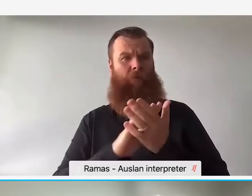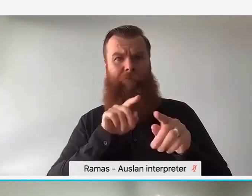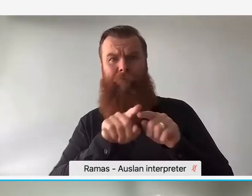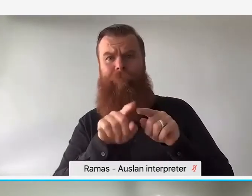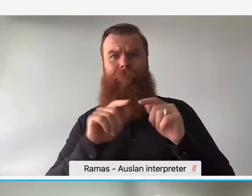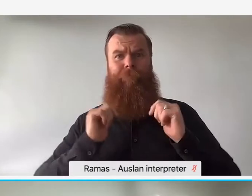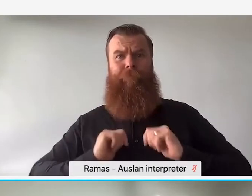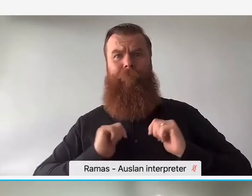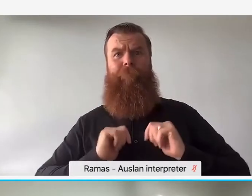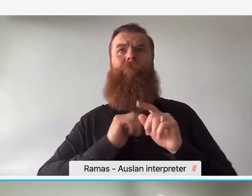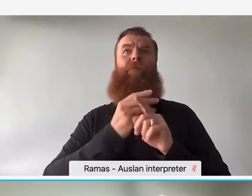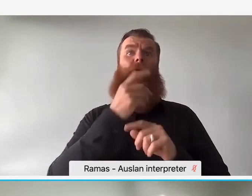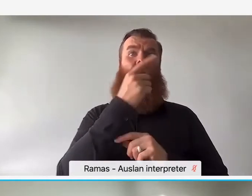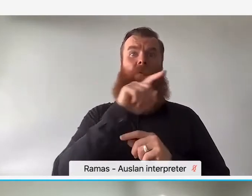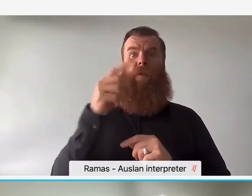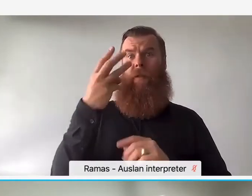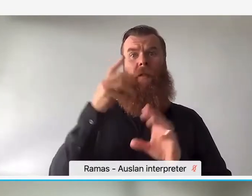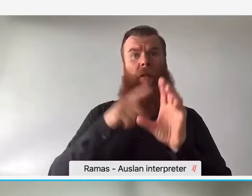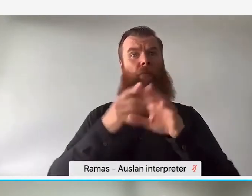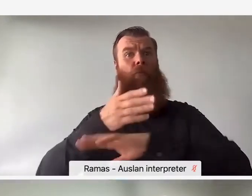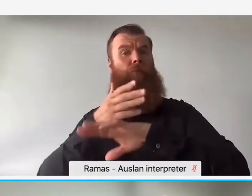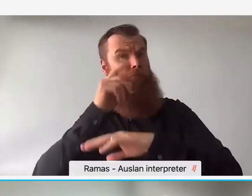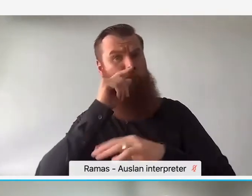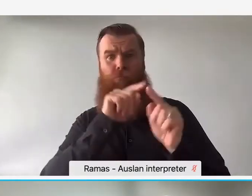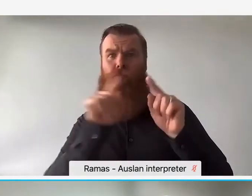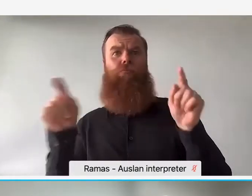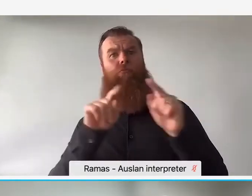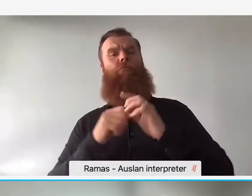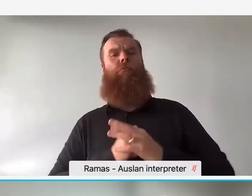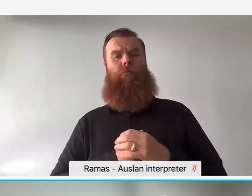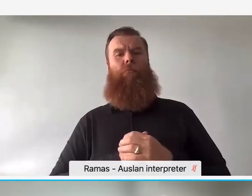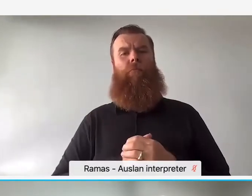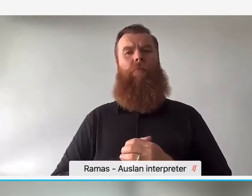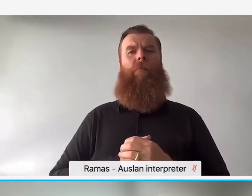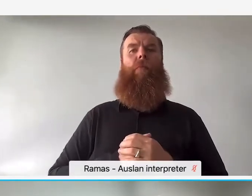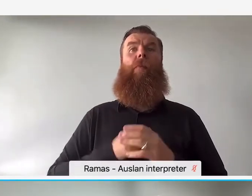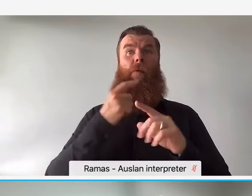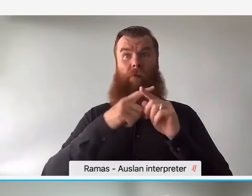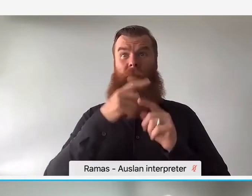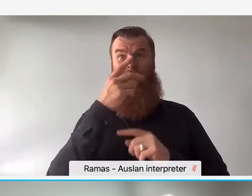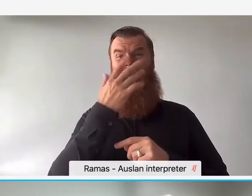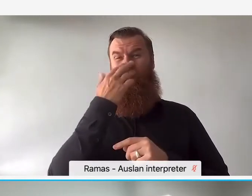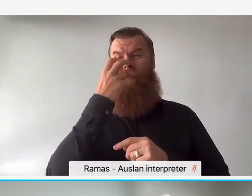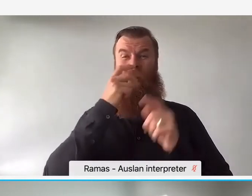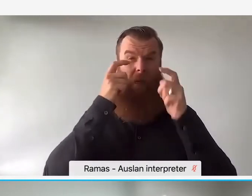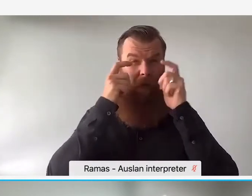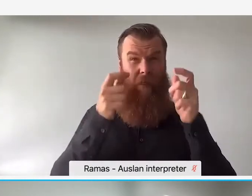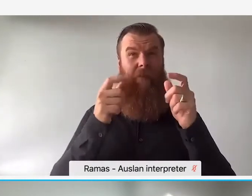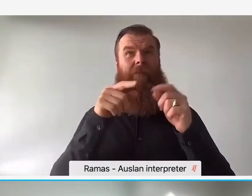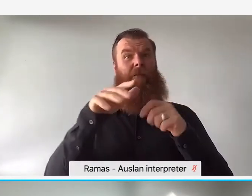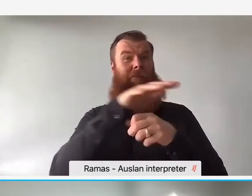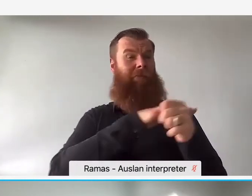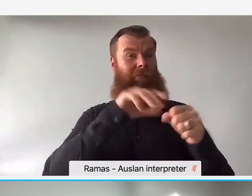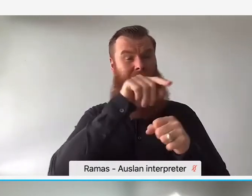3 years for the Pacific Labour Scheme. For the aged care sector, workers can generally be recruited to work